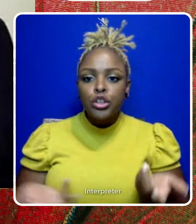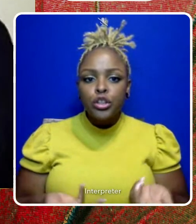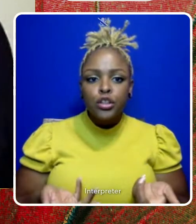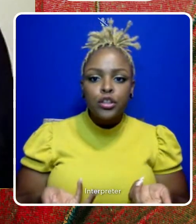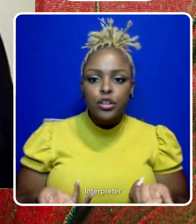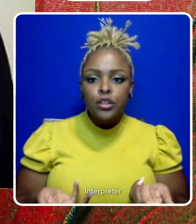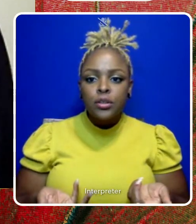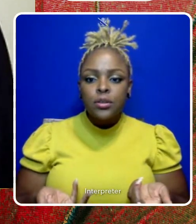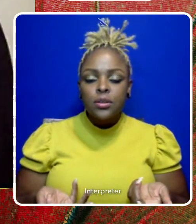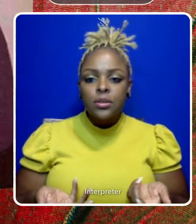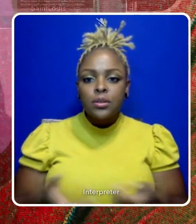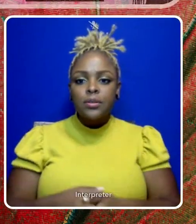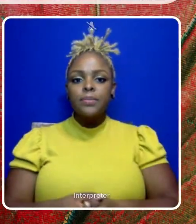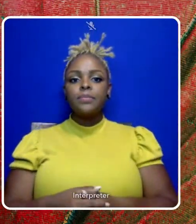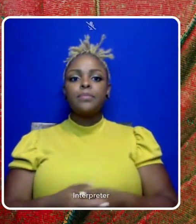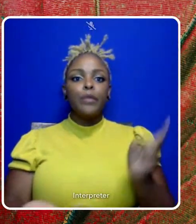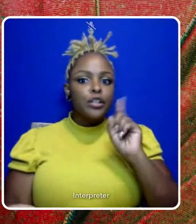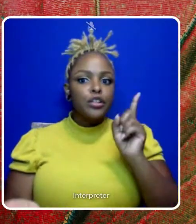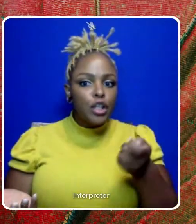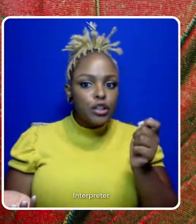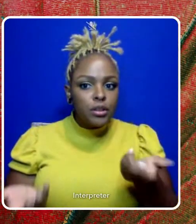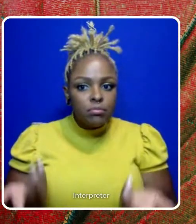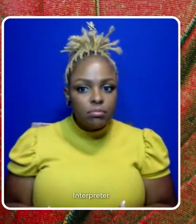Where my judges at? You know.